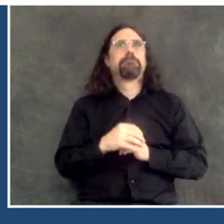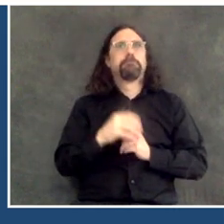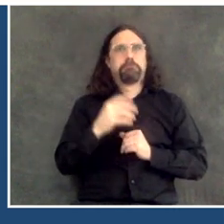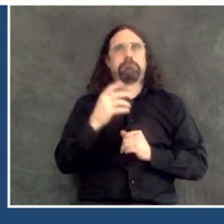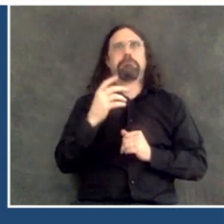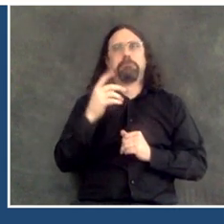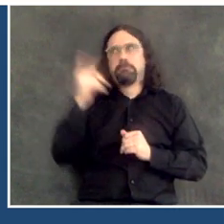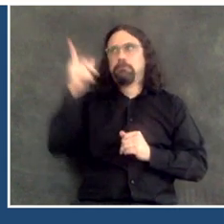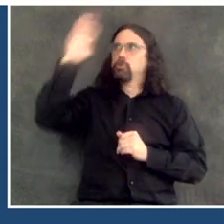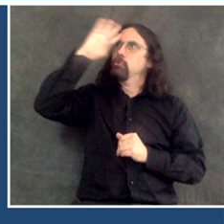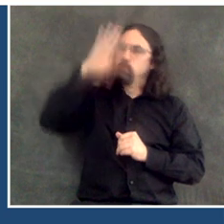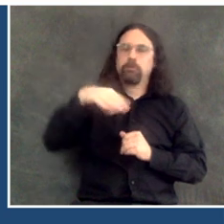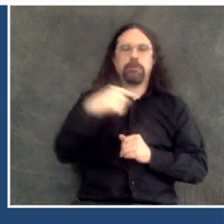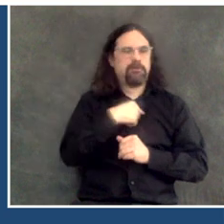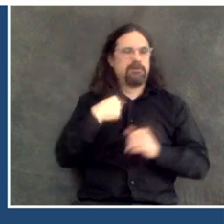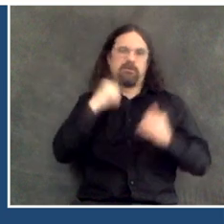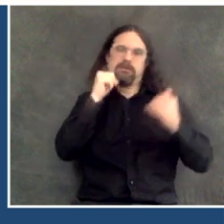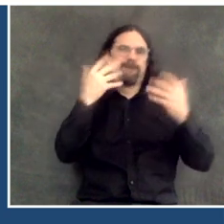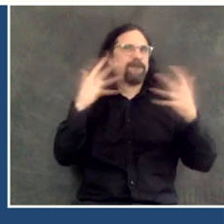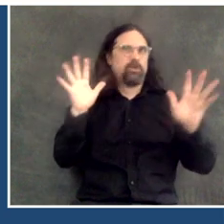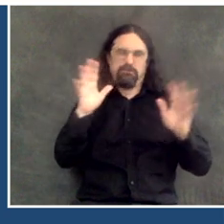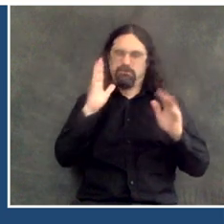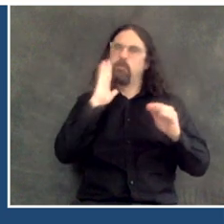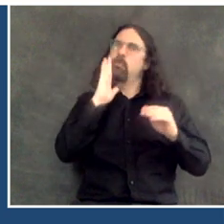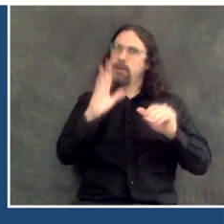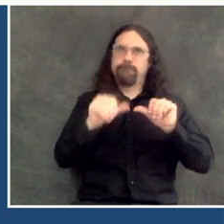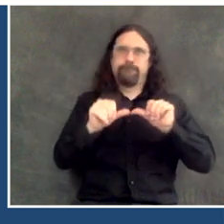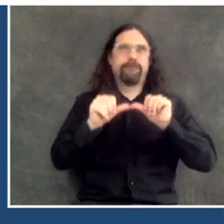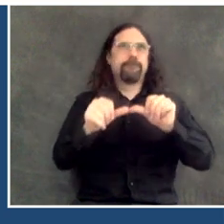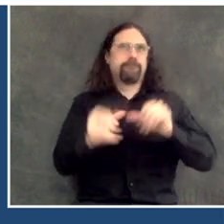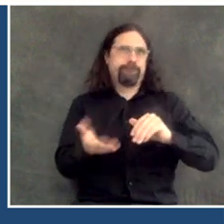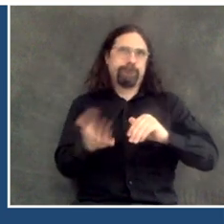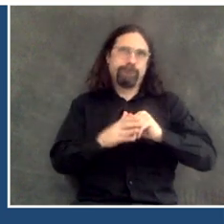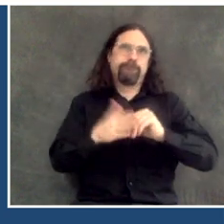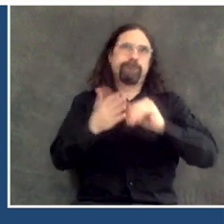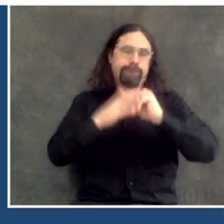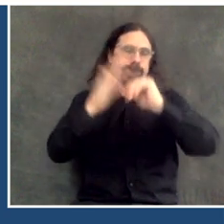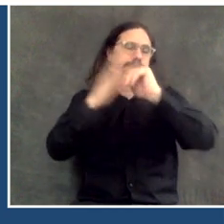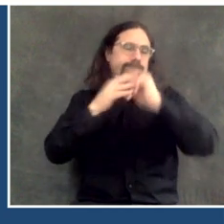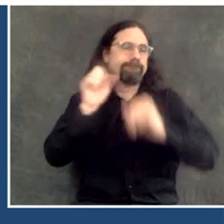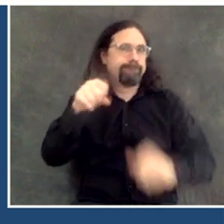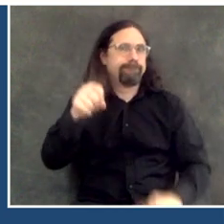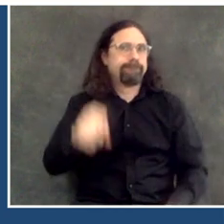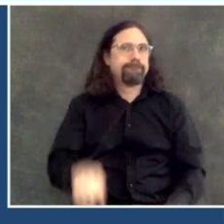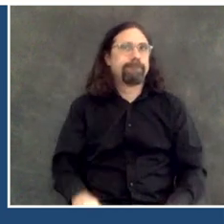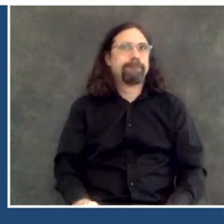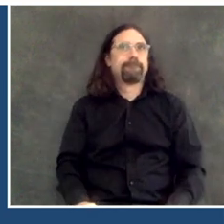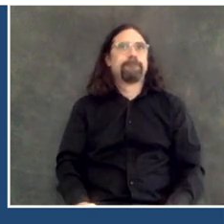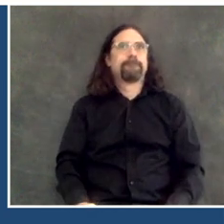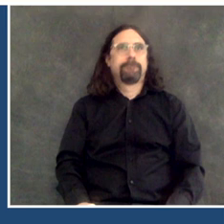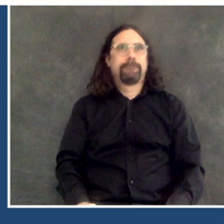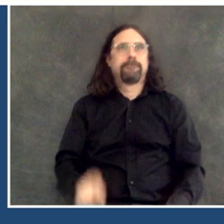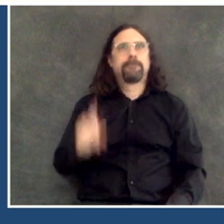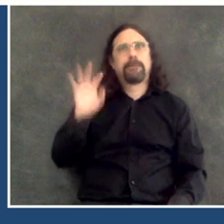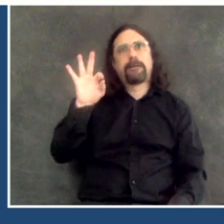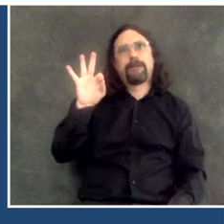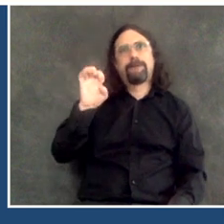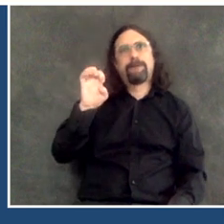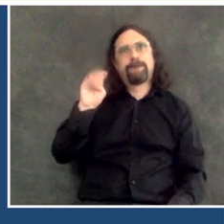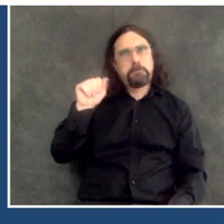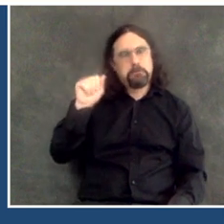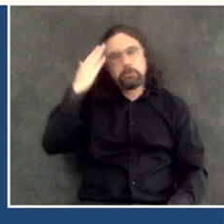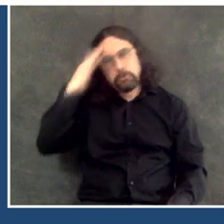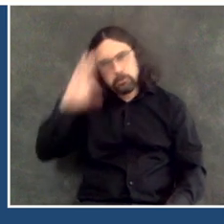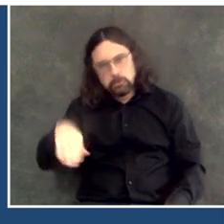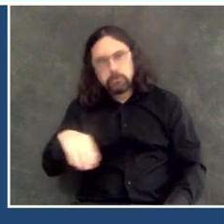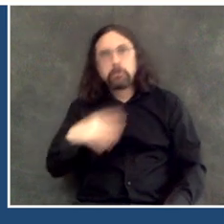in Washington, whether in healthcare, FEMA, military, White House, no one denies that we are bearing the brunt and it's going to hit in the